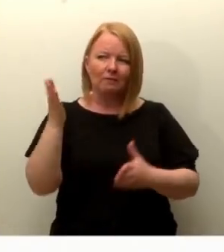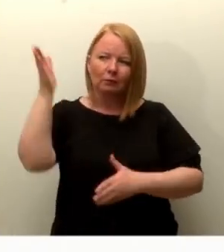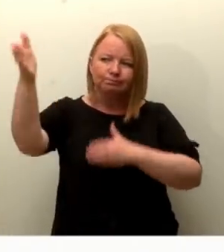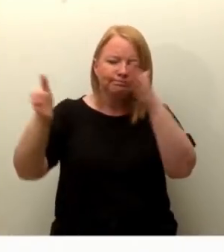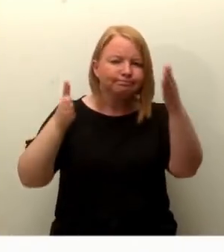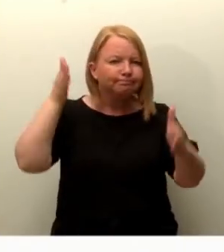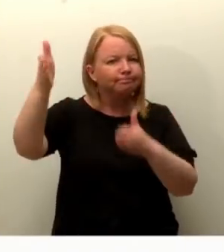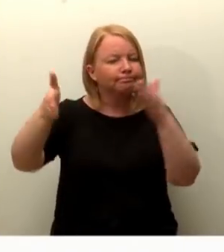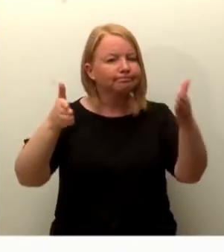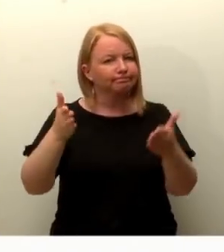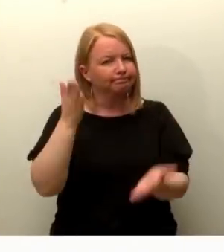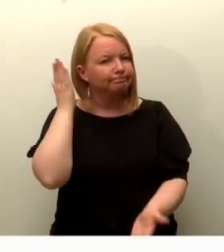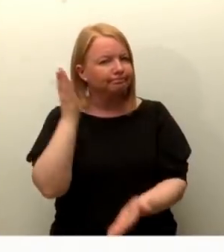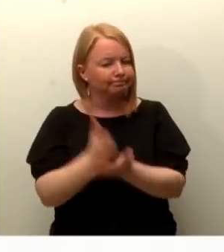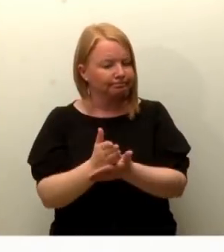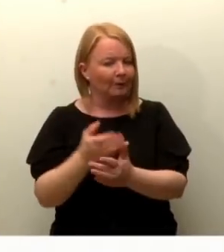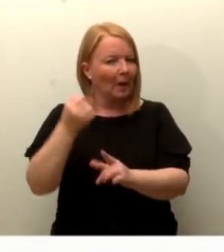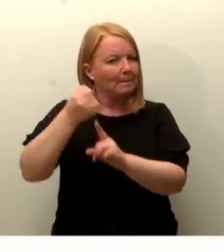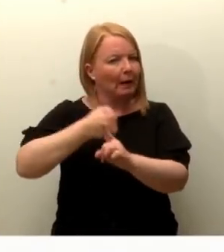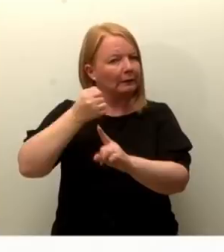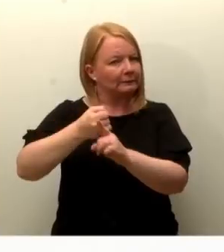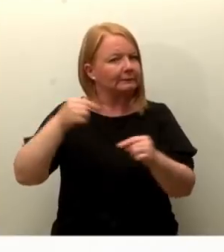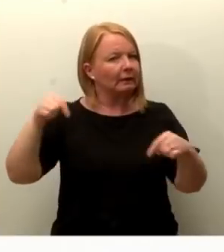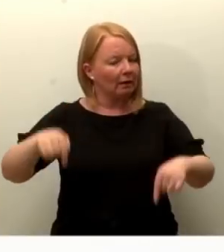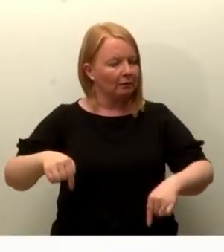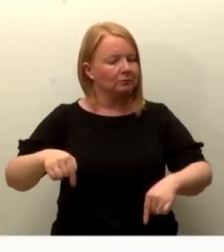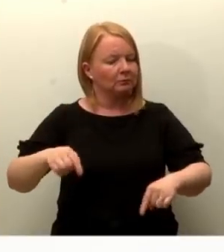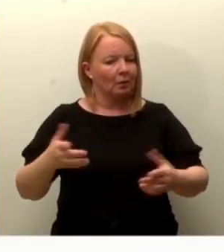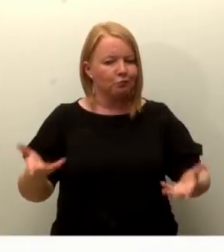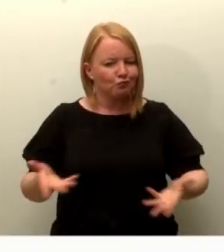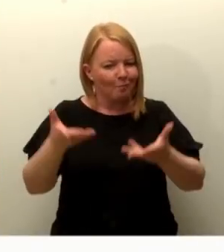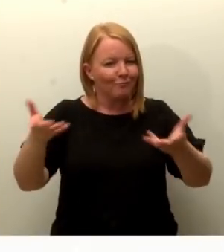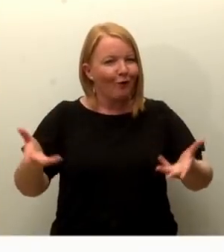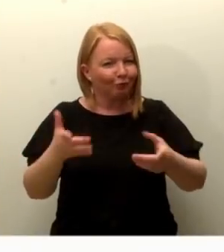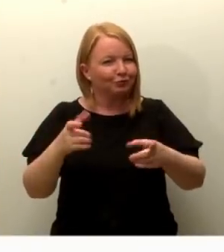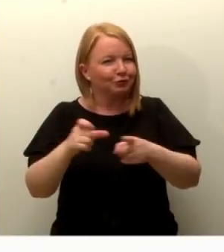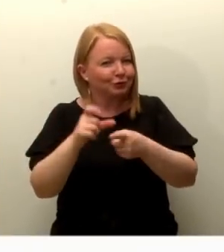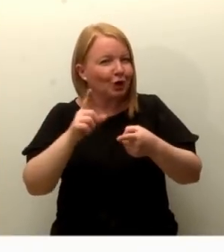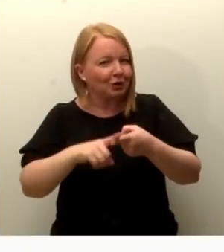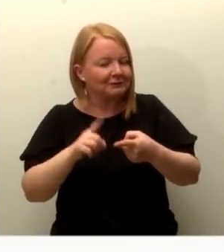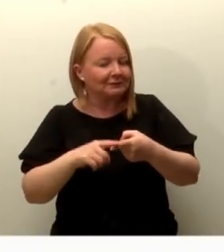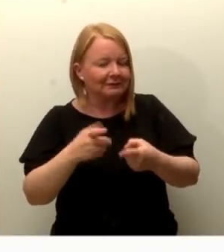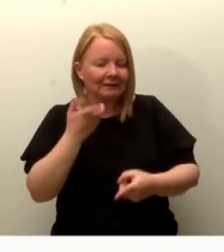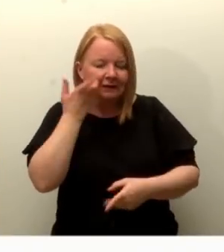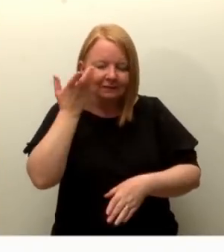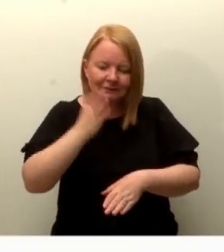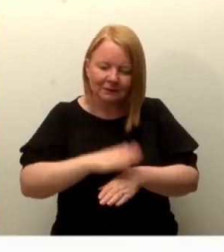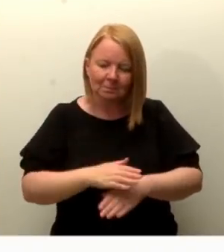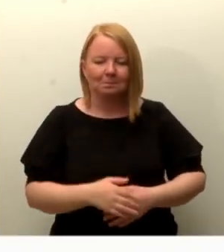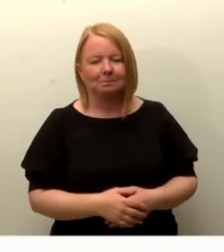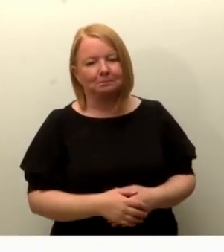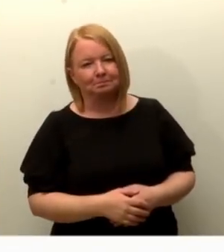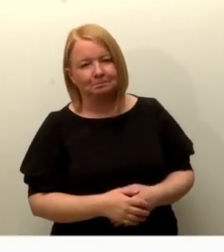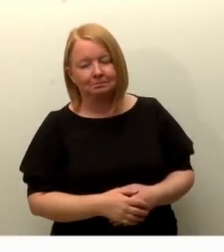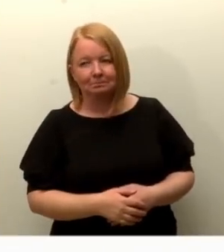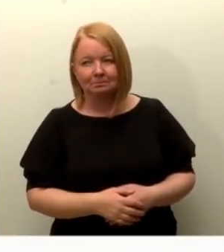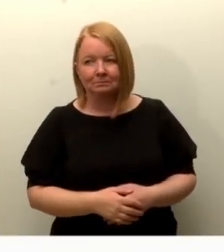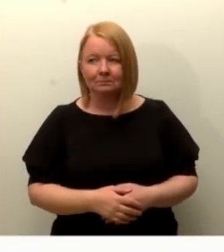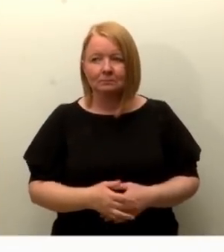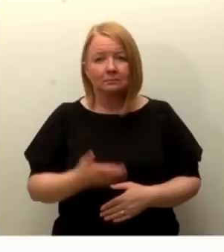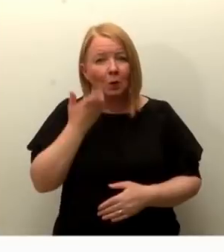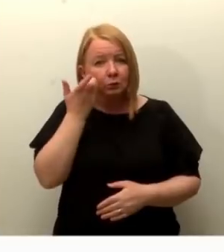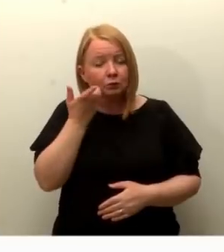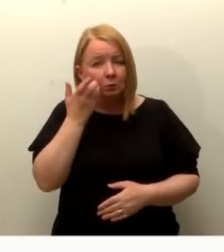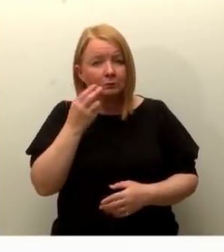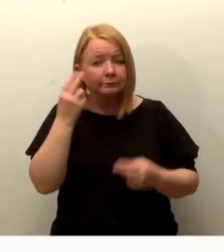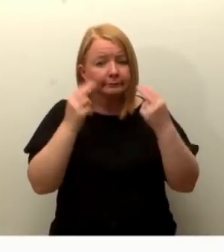our true and loyal ambassador, promoting Dundee every step of the way. I keep on mentioning